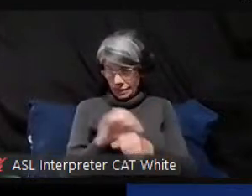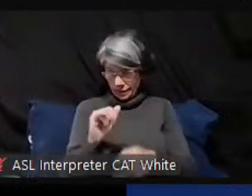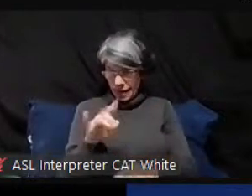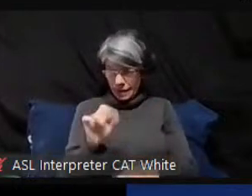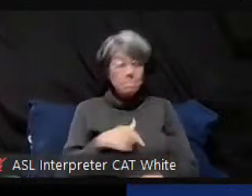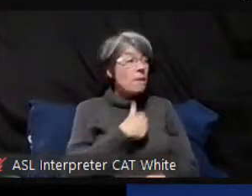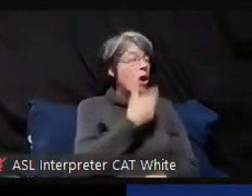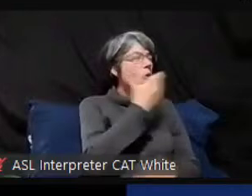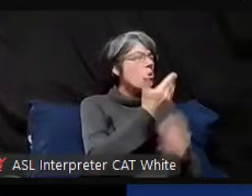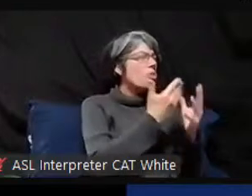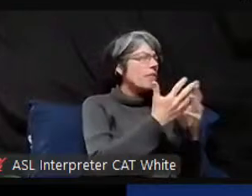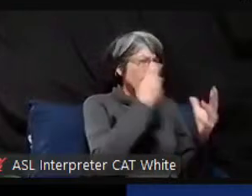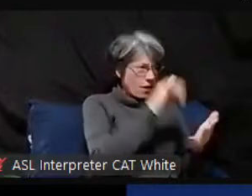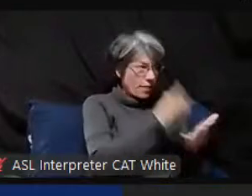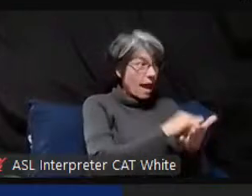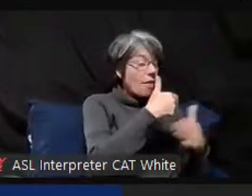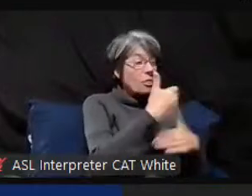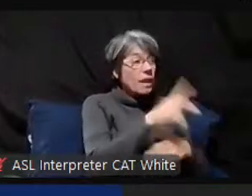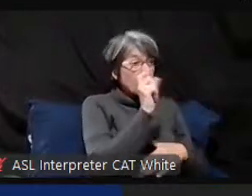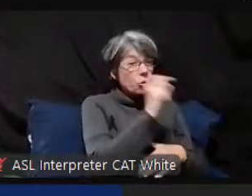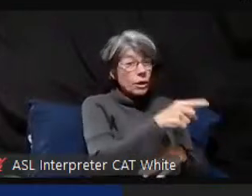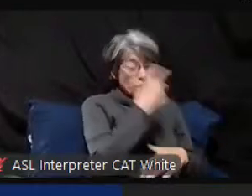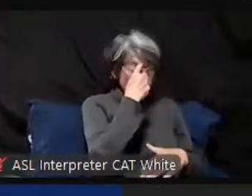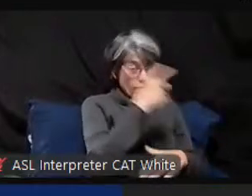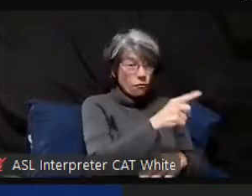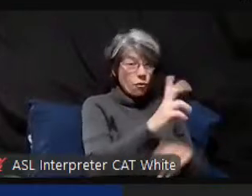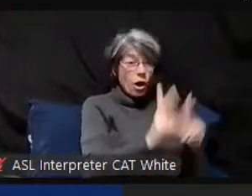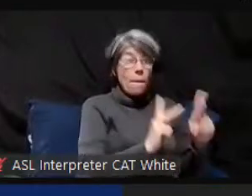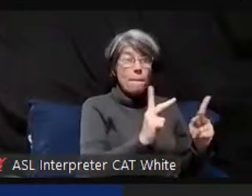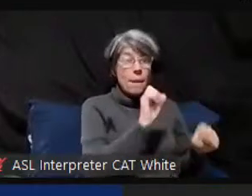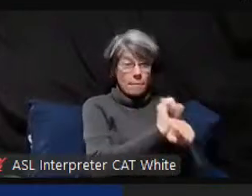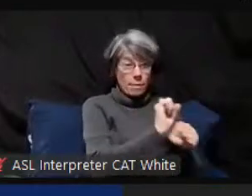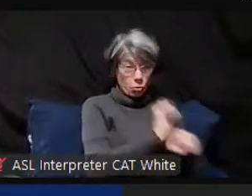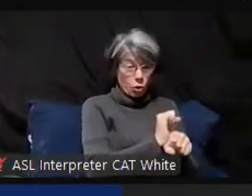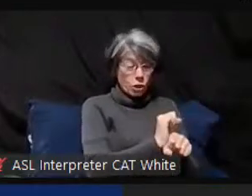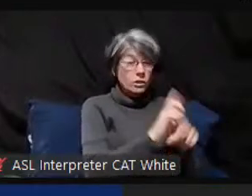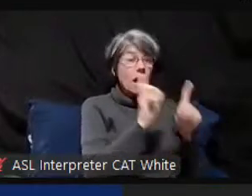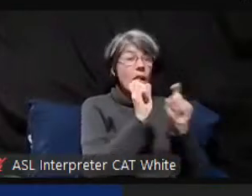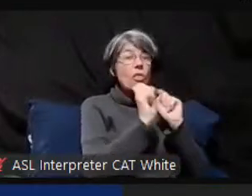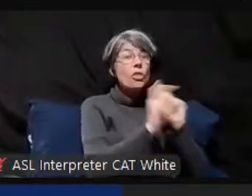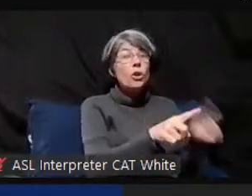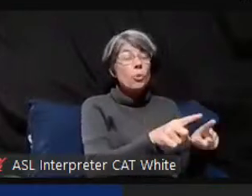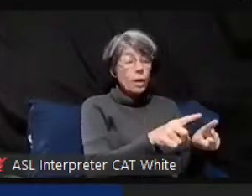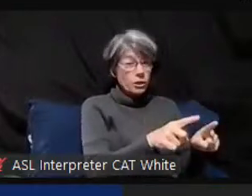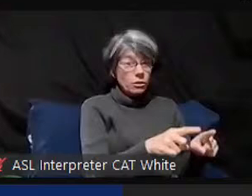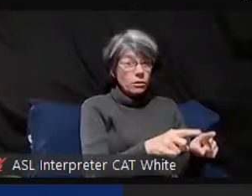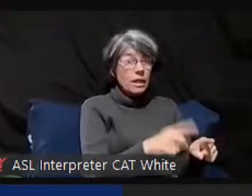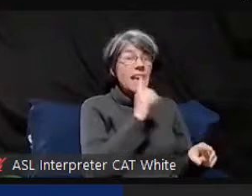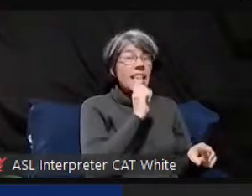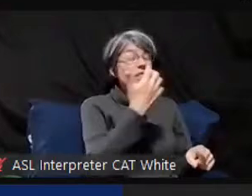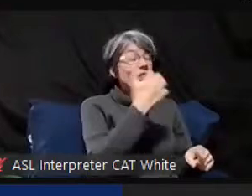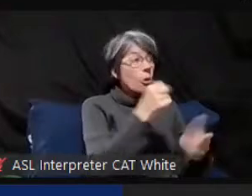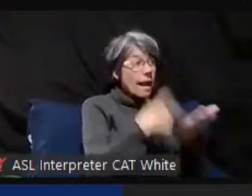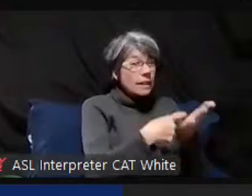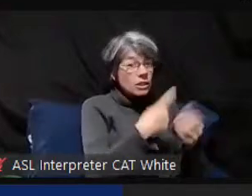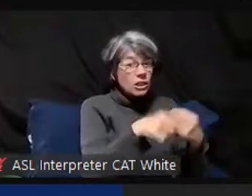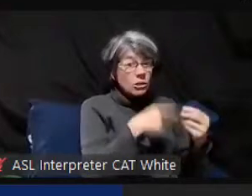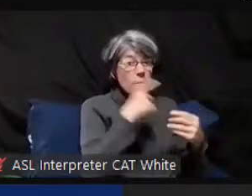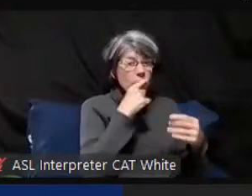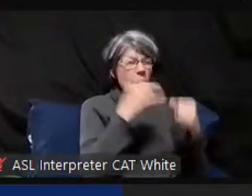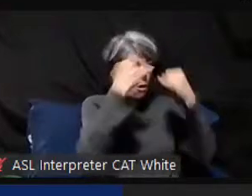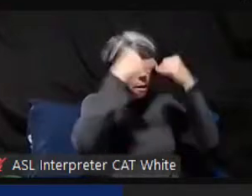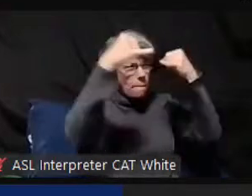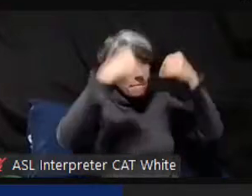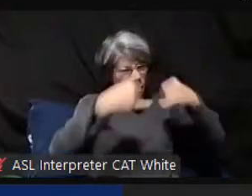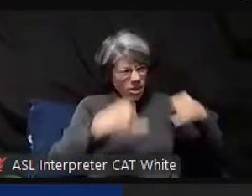thank you for that. The next one is going to be for Public Works. The question is there any discussion about power lines